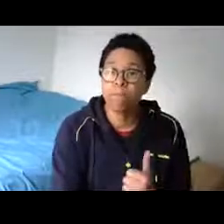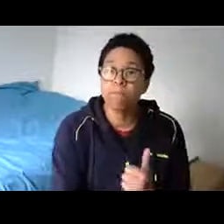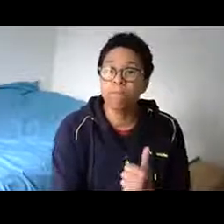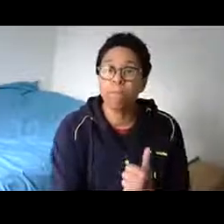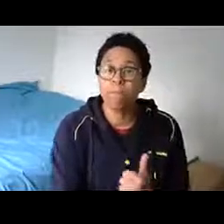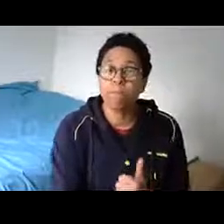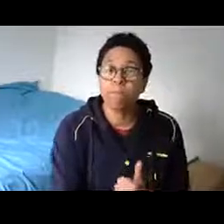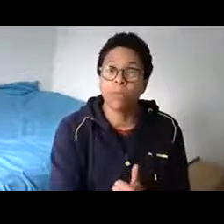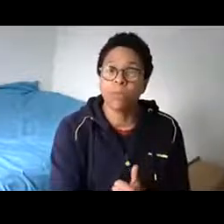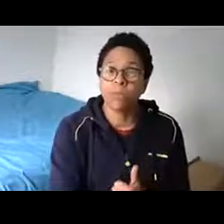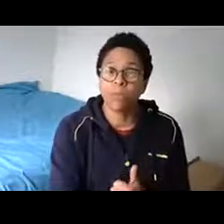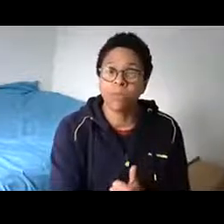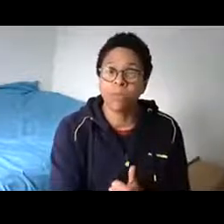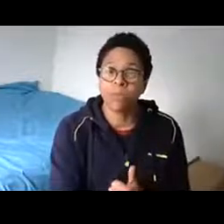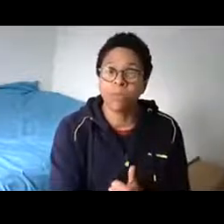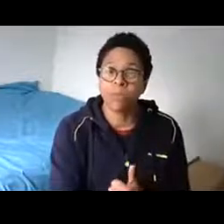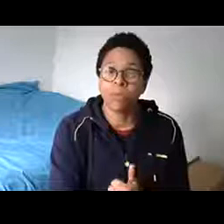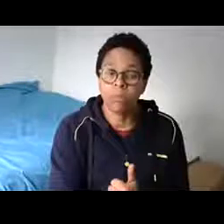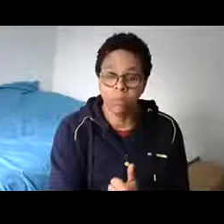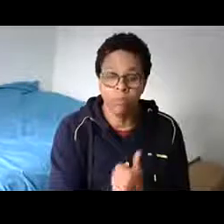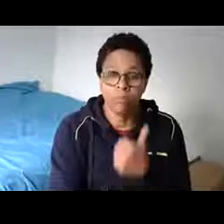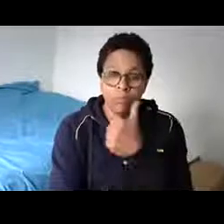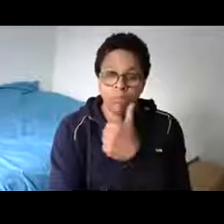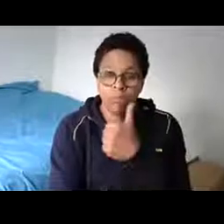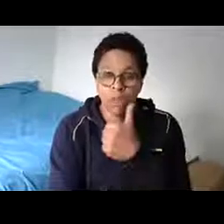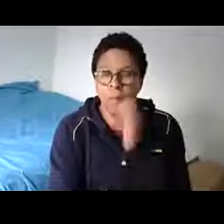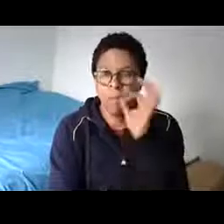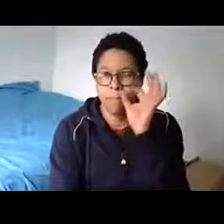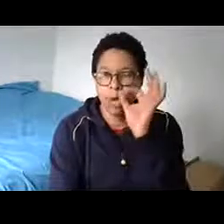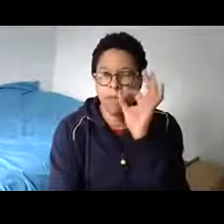sorry, can we pause for a second so we can start? Yeah.